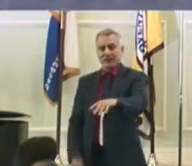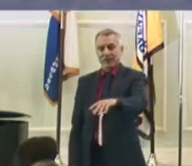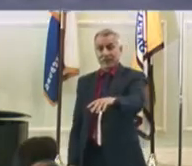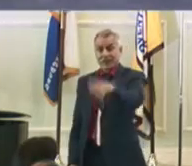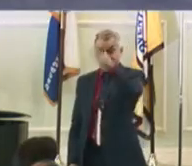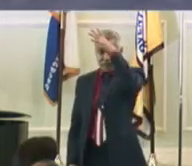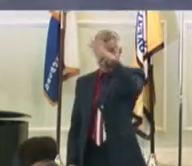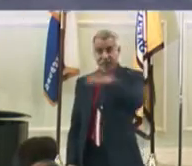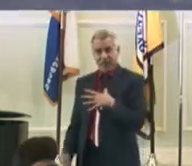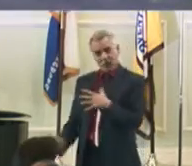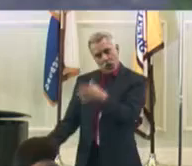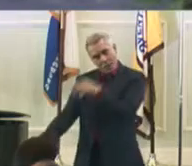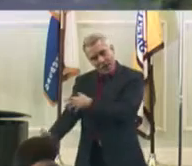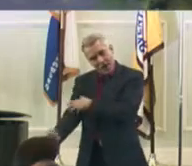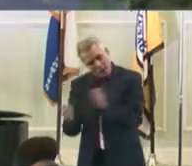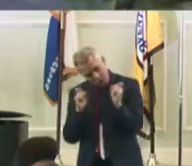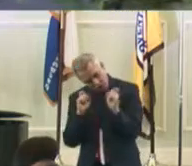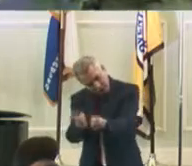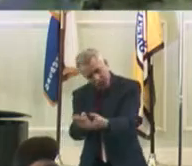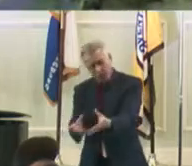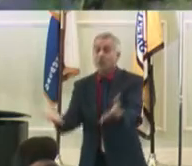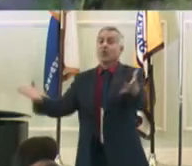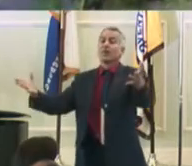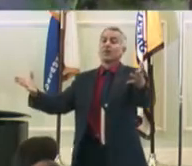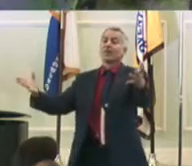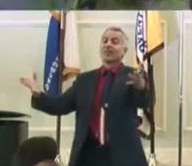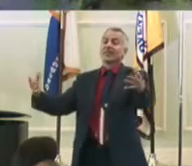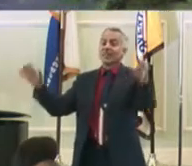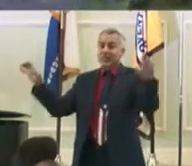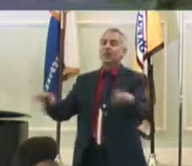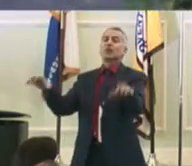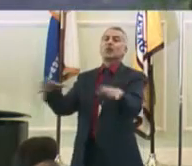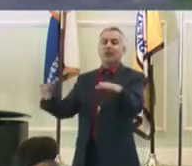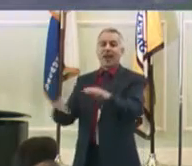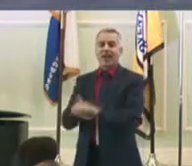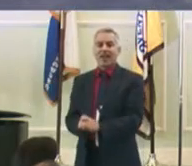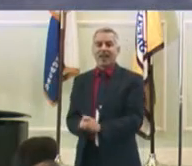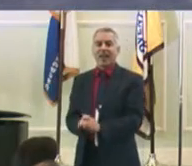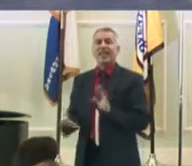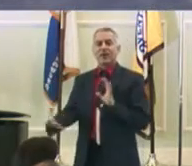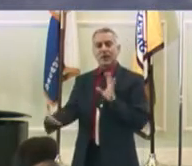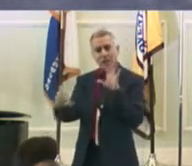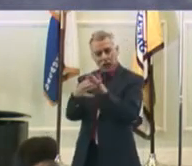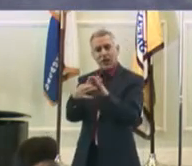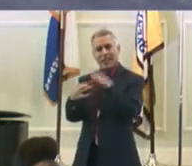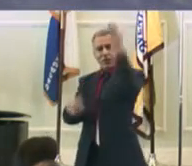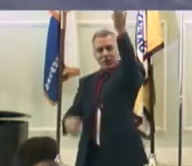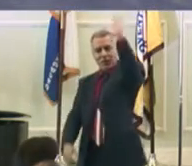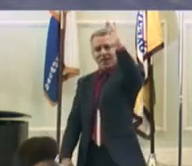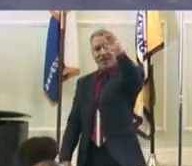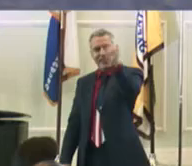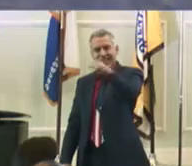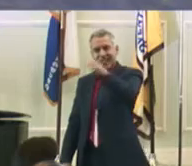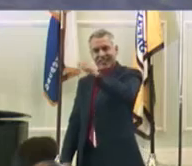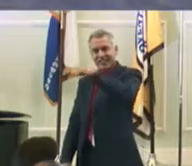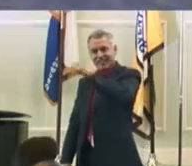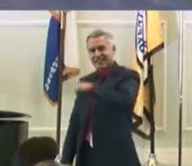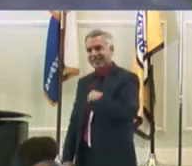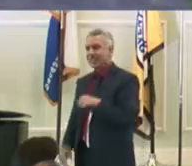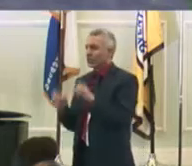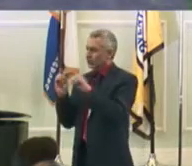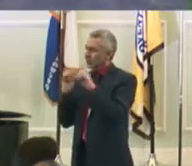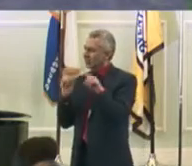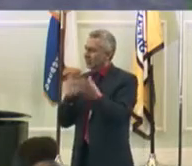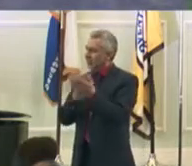John 14:12. He said they would do greater things than what he was doing once they connected with him because he would be with the Father. But back to this